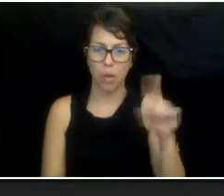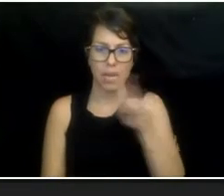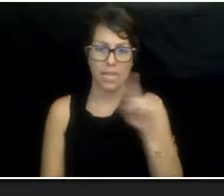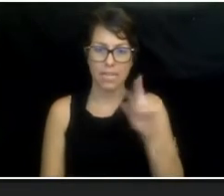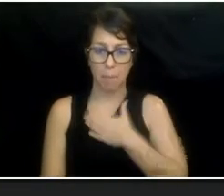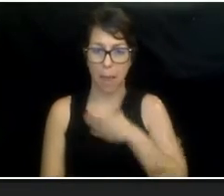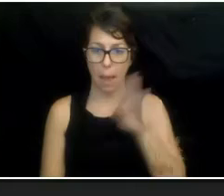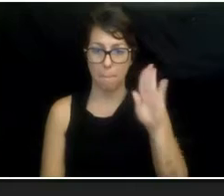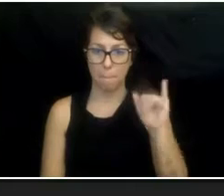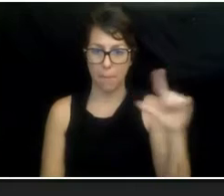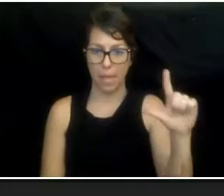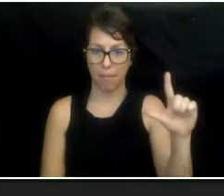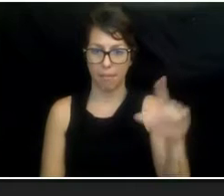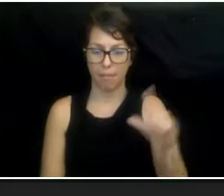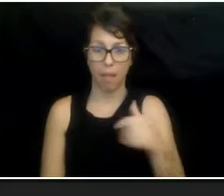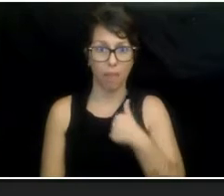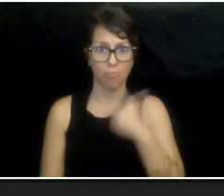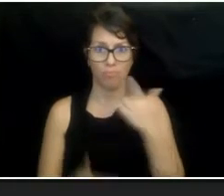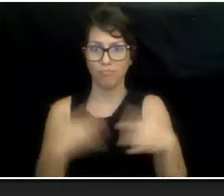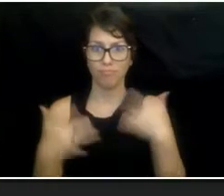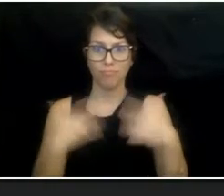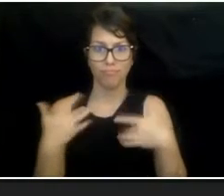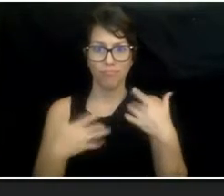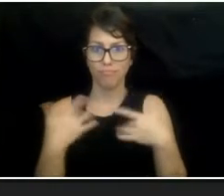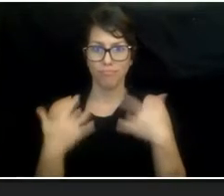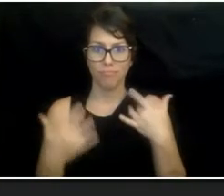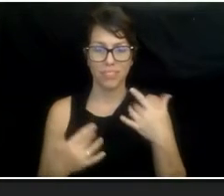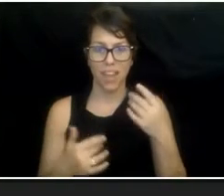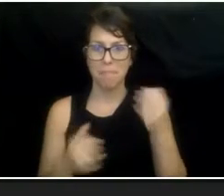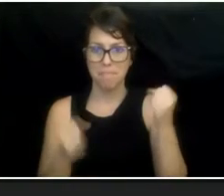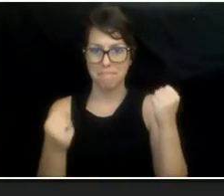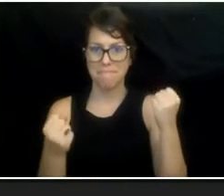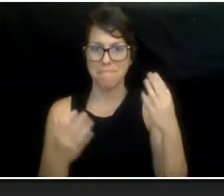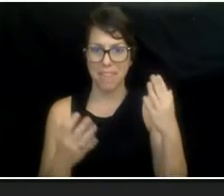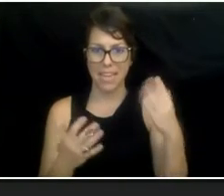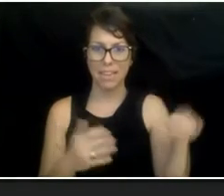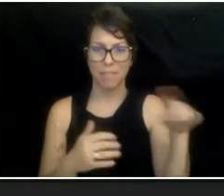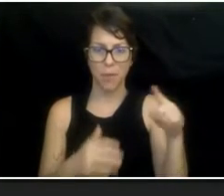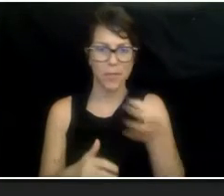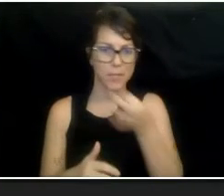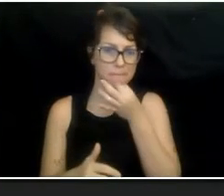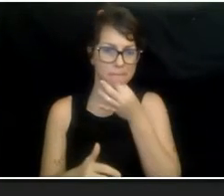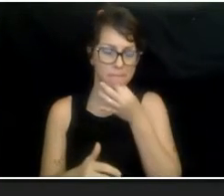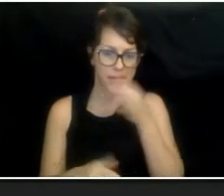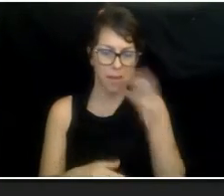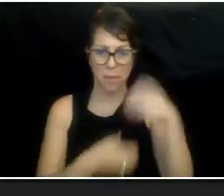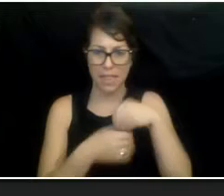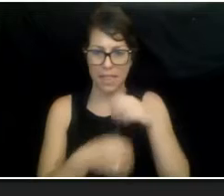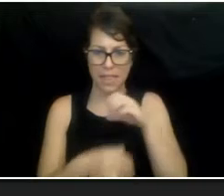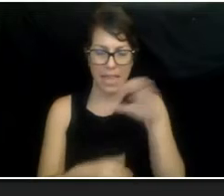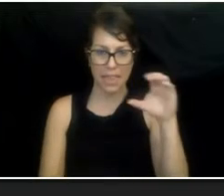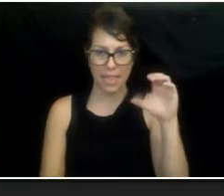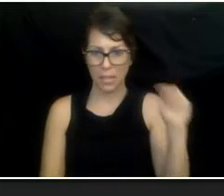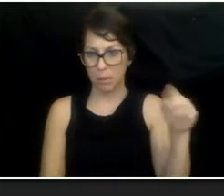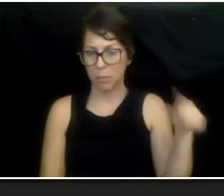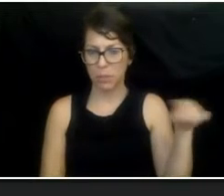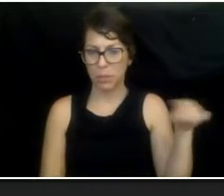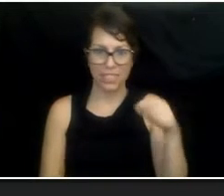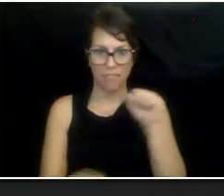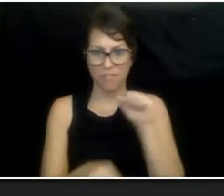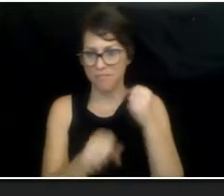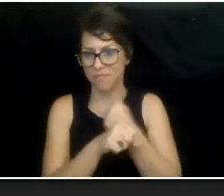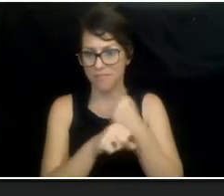critical uh the ability to have Tex 911 is at this critical time and I certainly stand